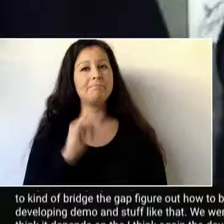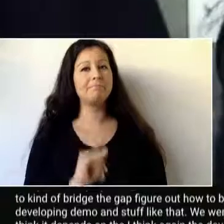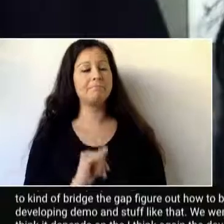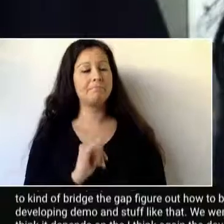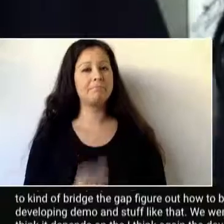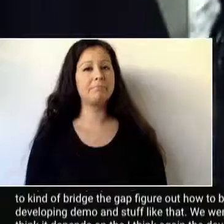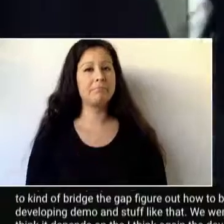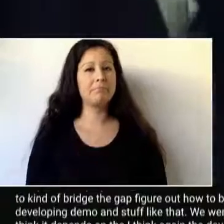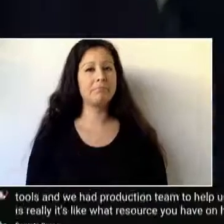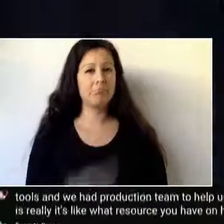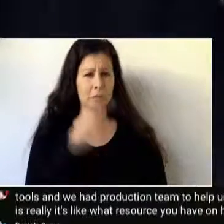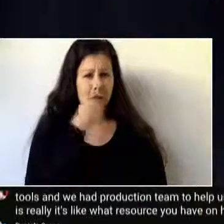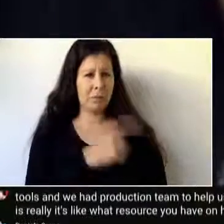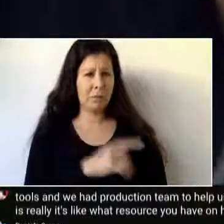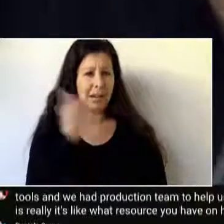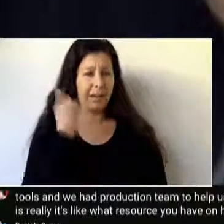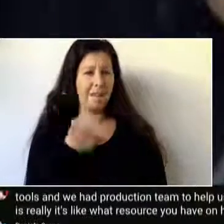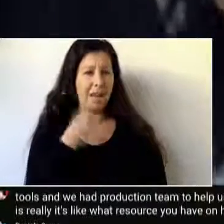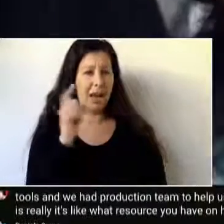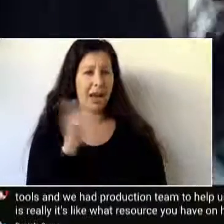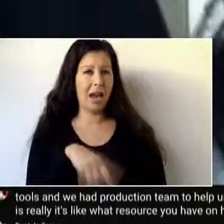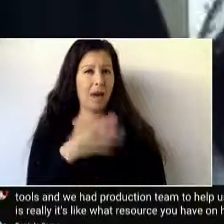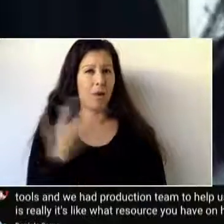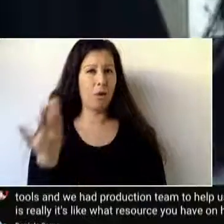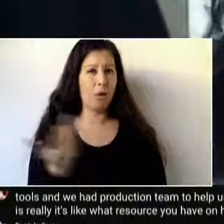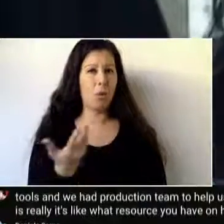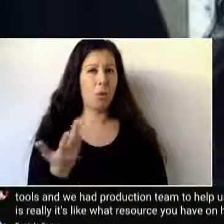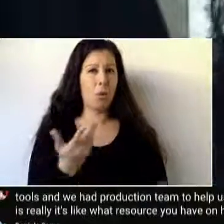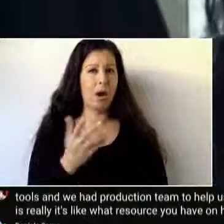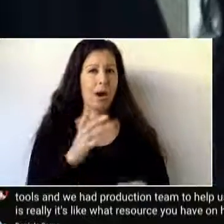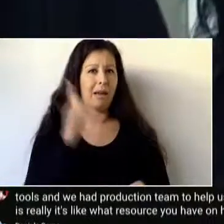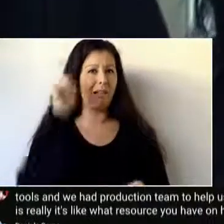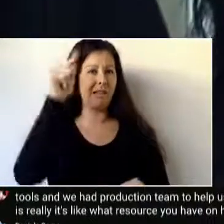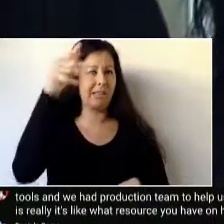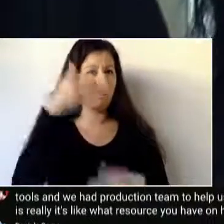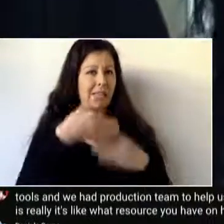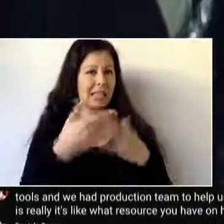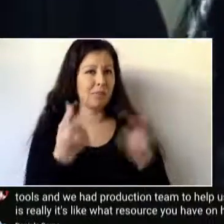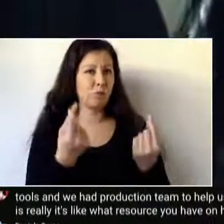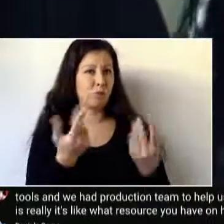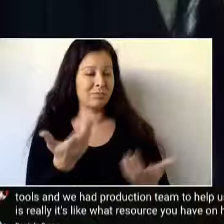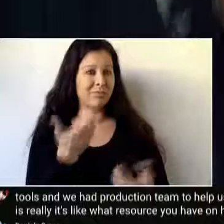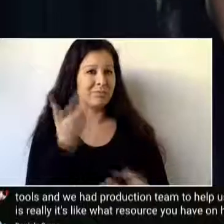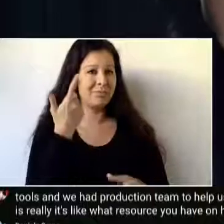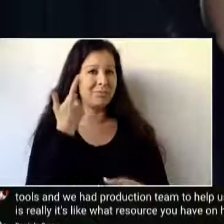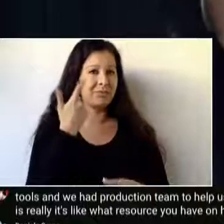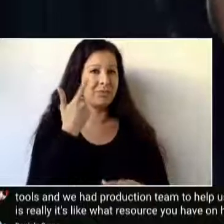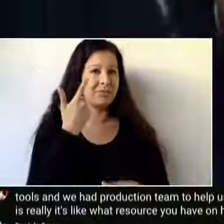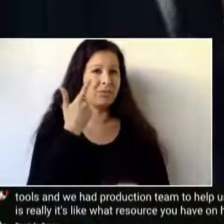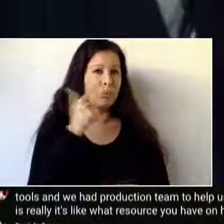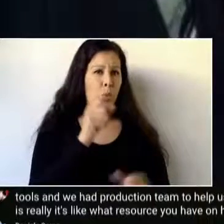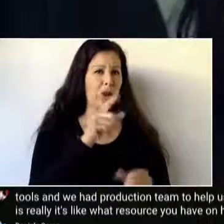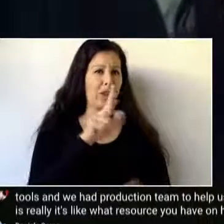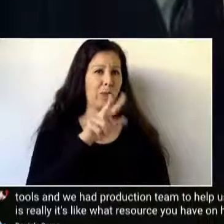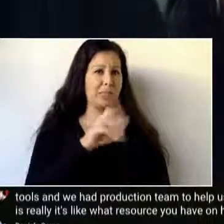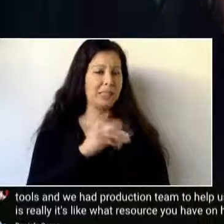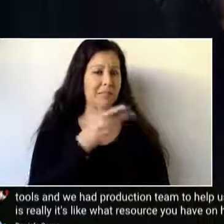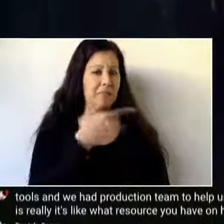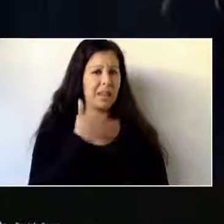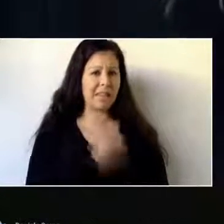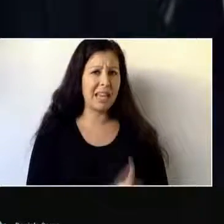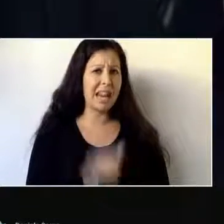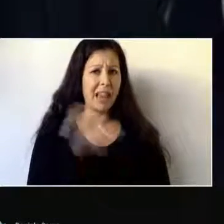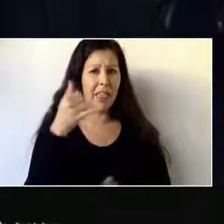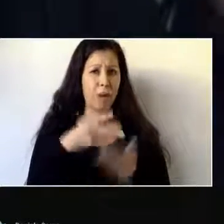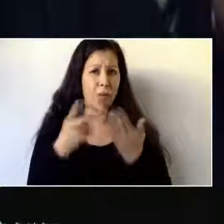Mm-hmm. Mm-hmm. Do you mind if I ask, like, what is kind of on the horizon for you as far as working in these mediums, or if you have any kind of